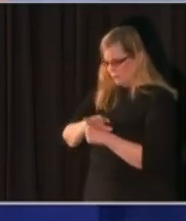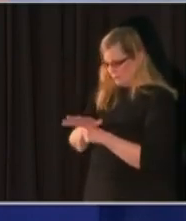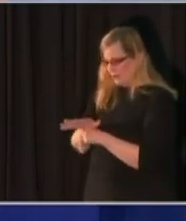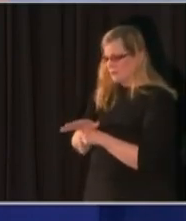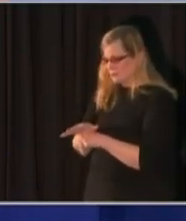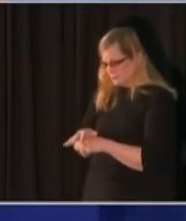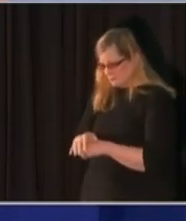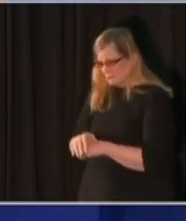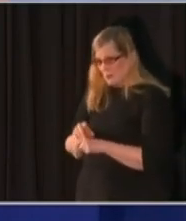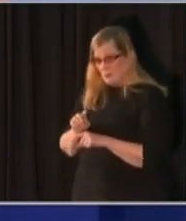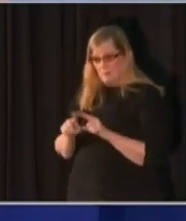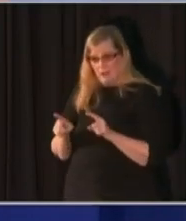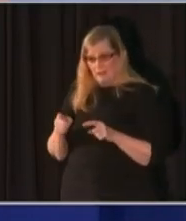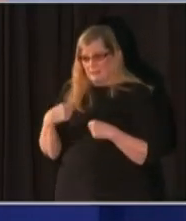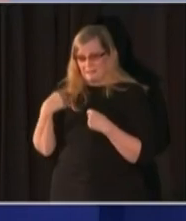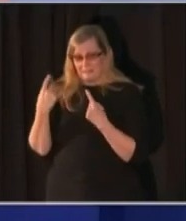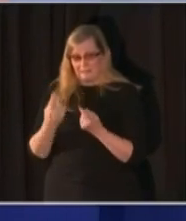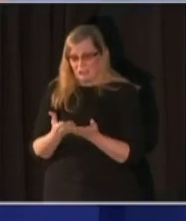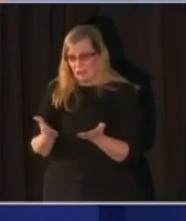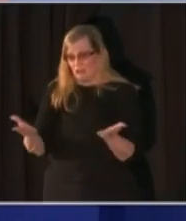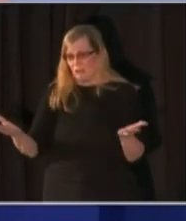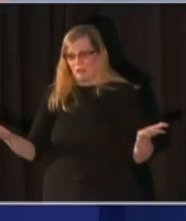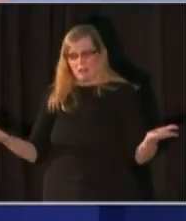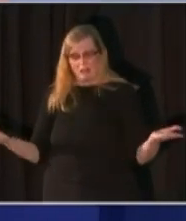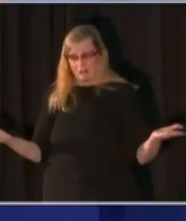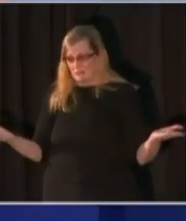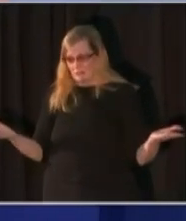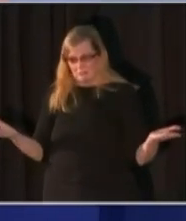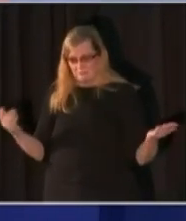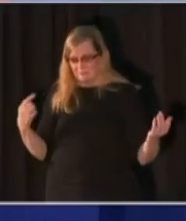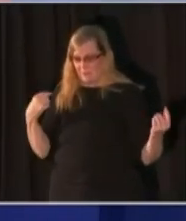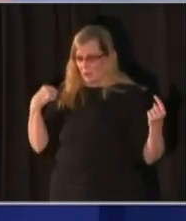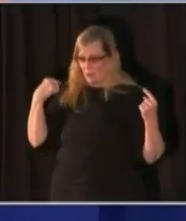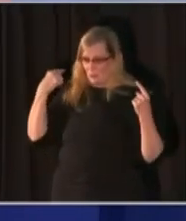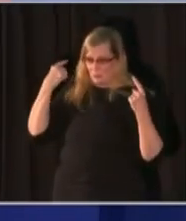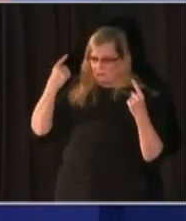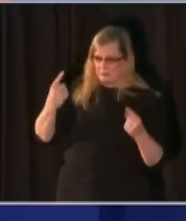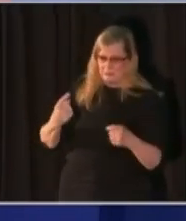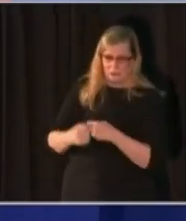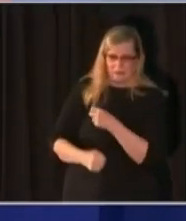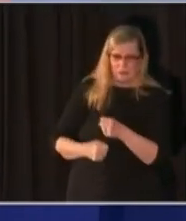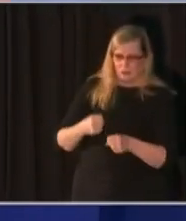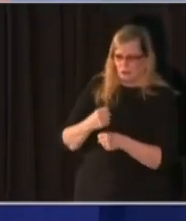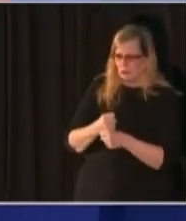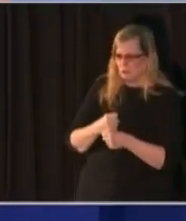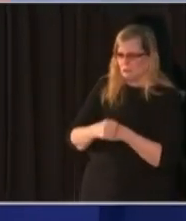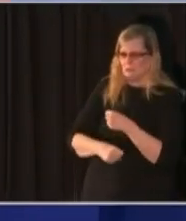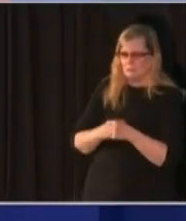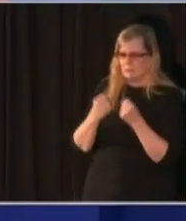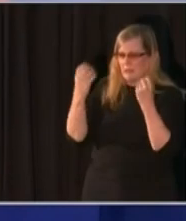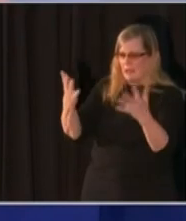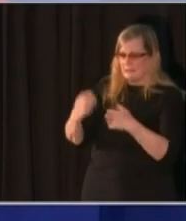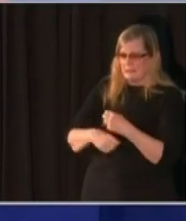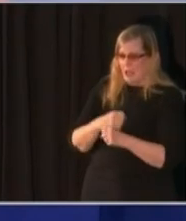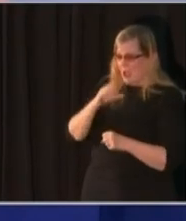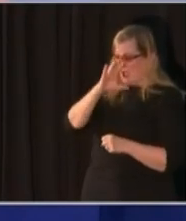plagued African Americans for decades, if not centuries. Poor access to health